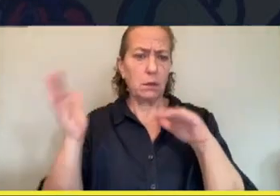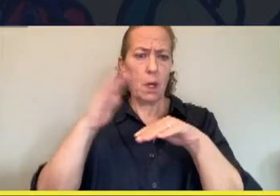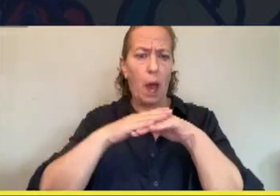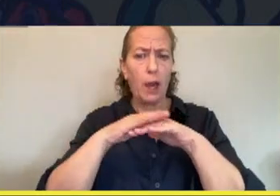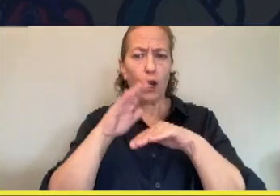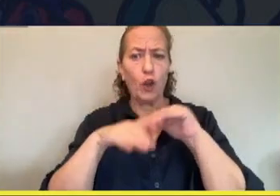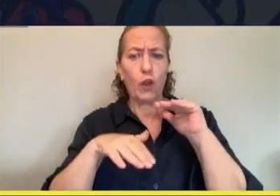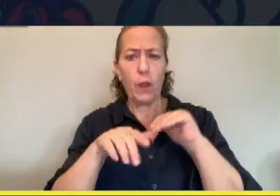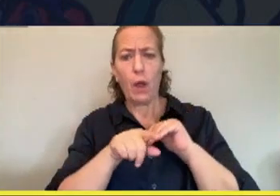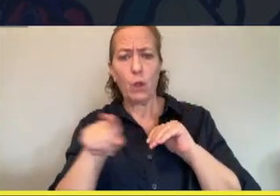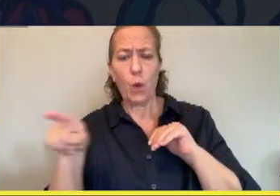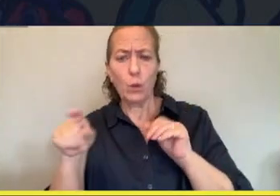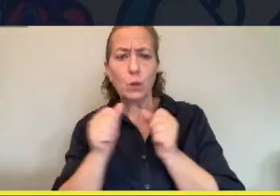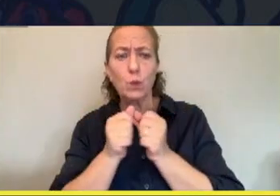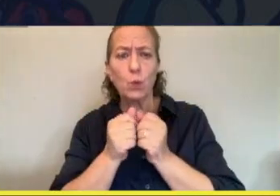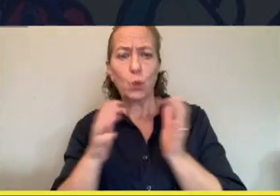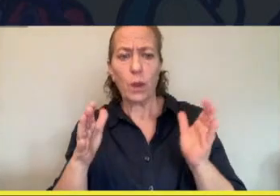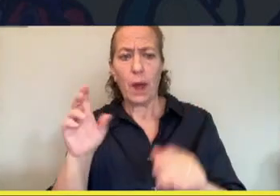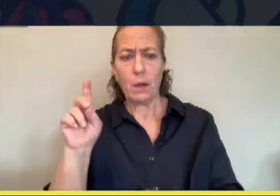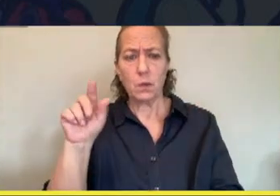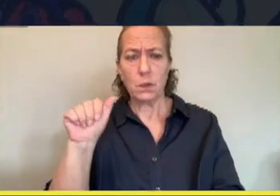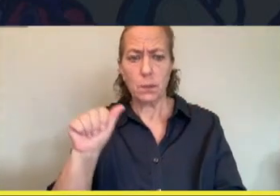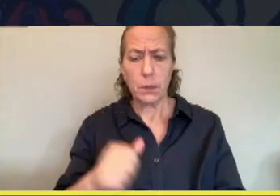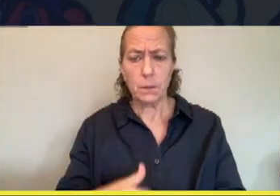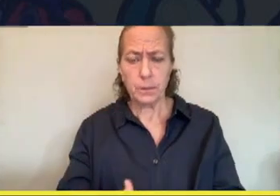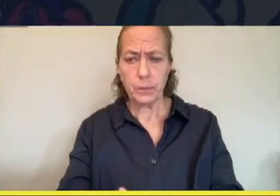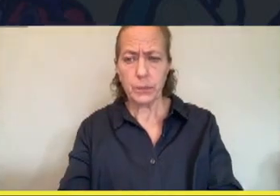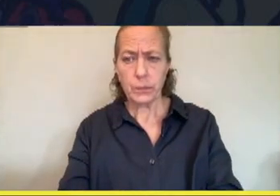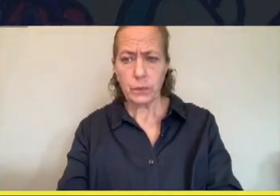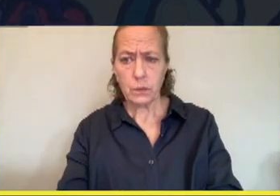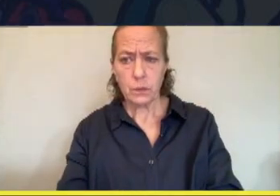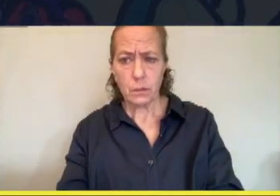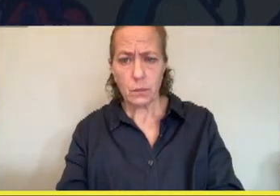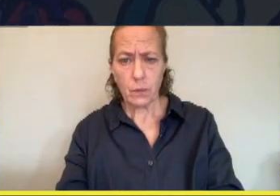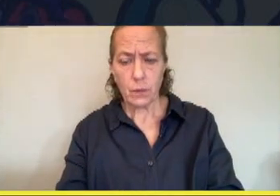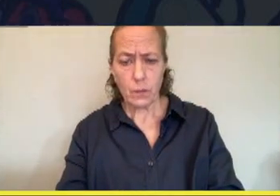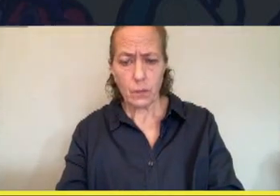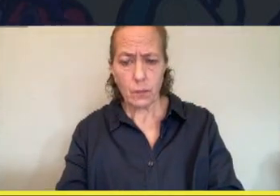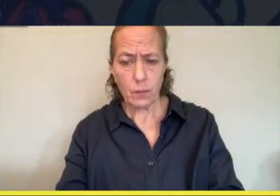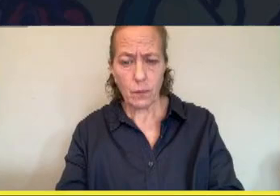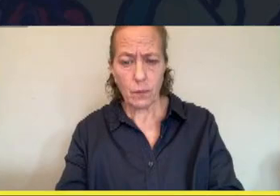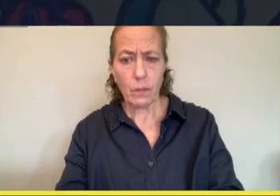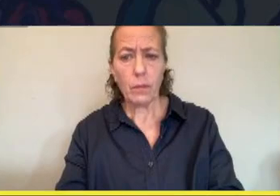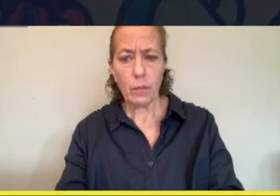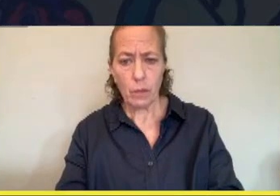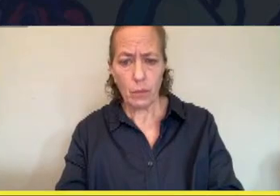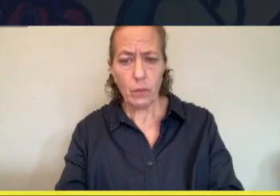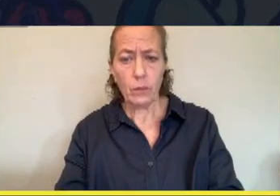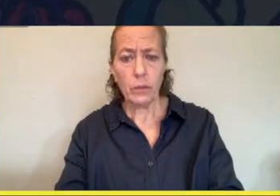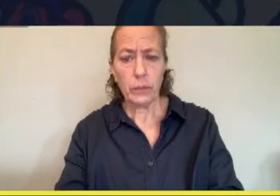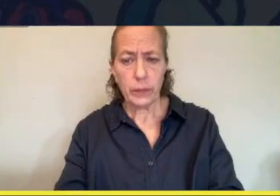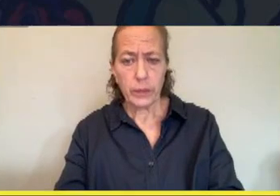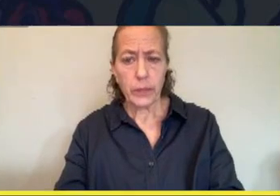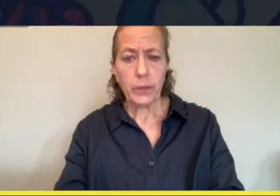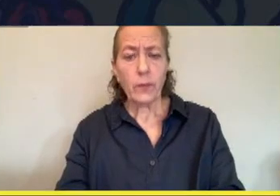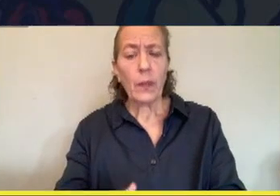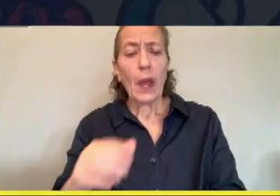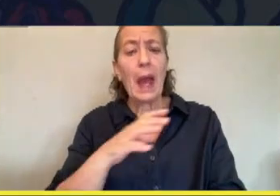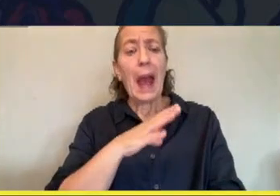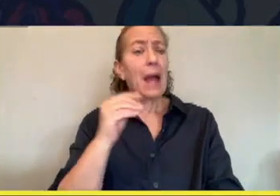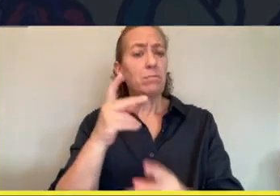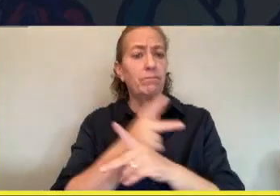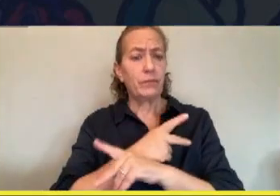disabilities compared to non-disabled counterparts. And the risk was even higher among people with disabilities from